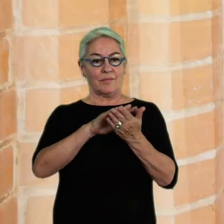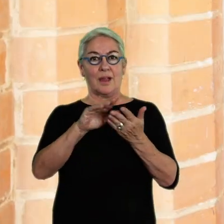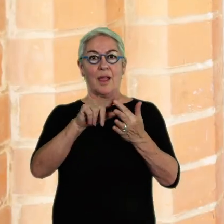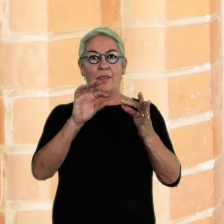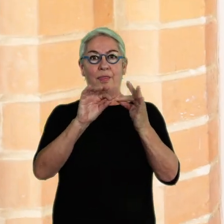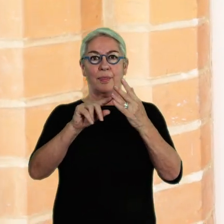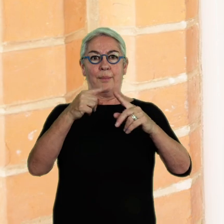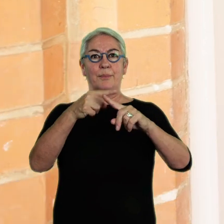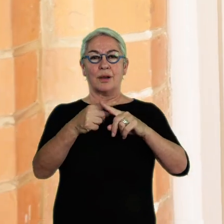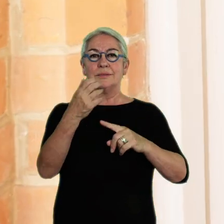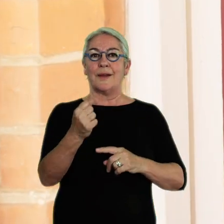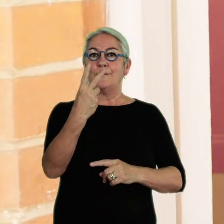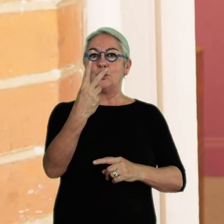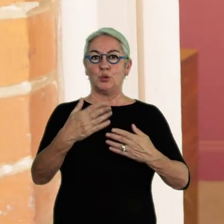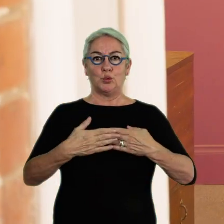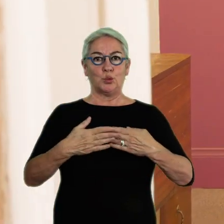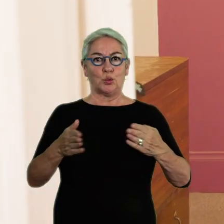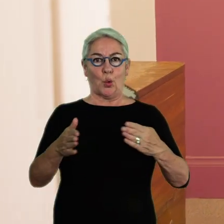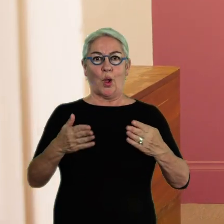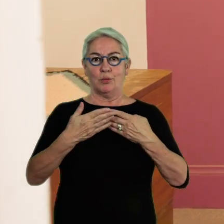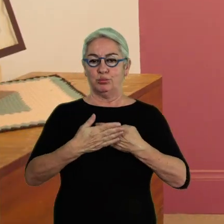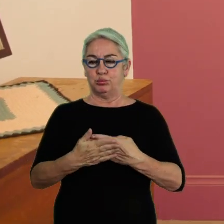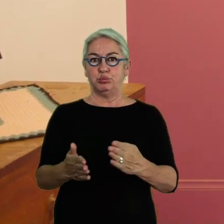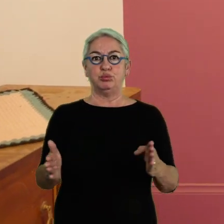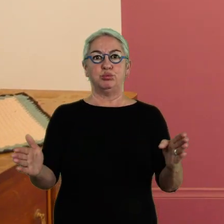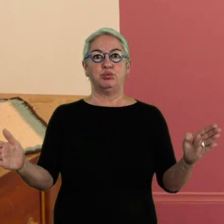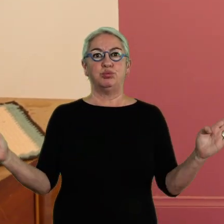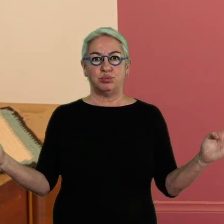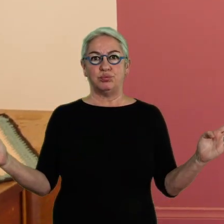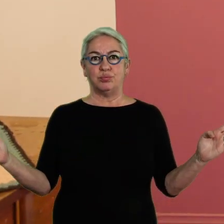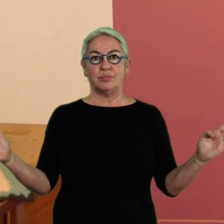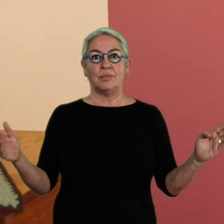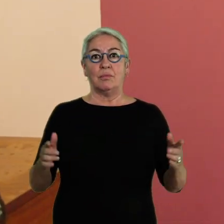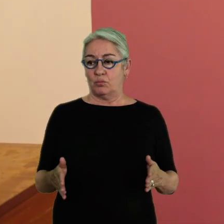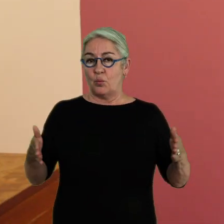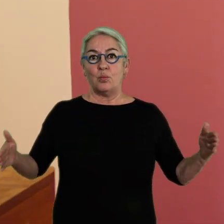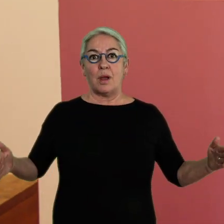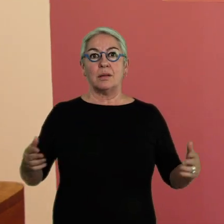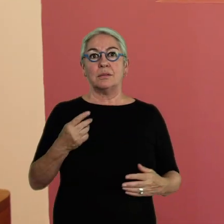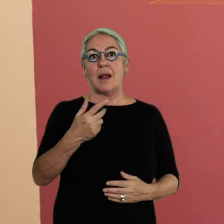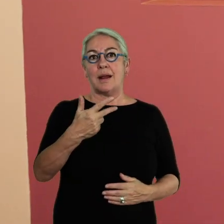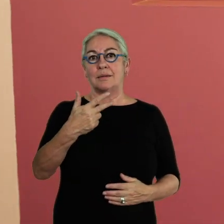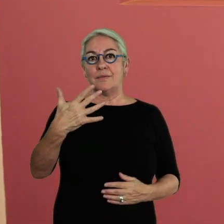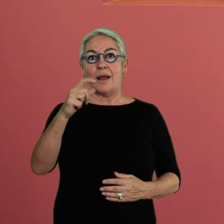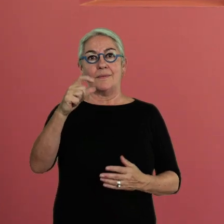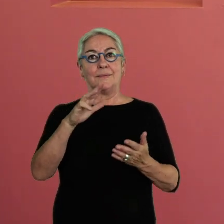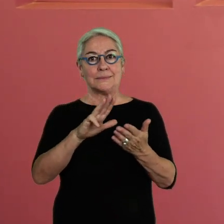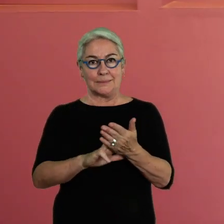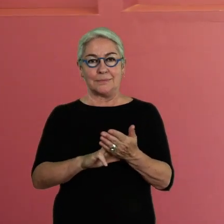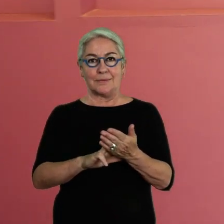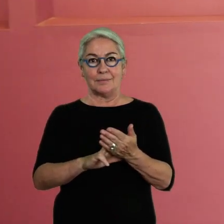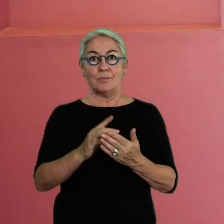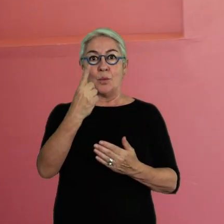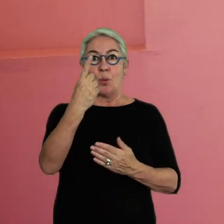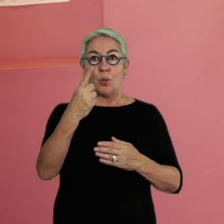There are double entry doors that open to 85 centimetres with a small step down of 1 centimetre. This room has couches for audiences and artists